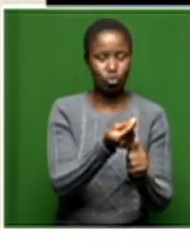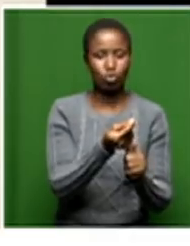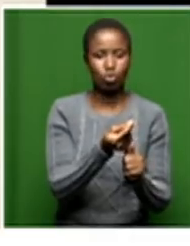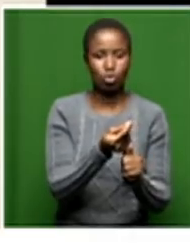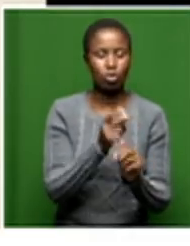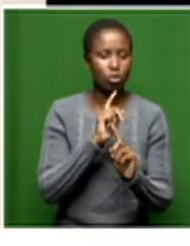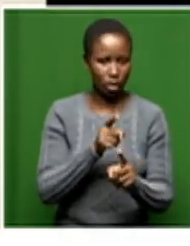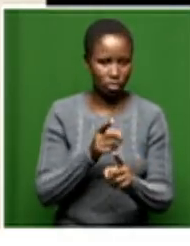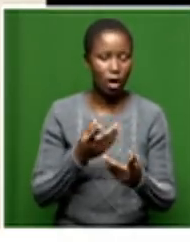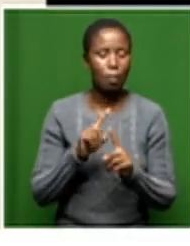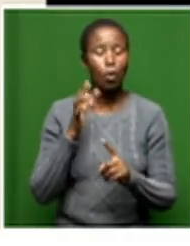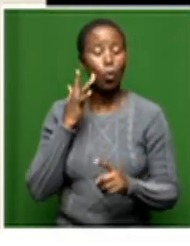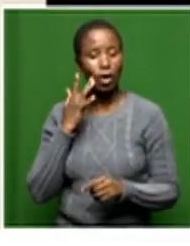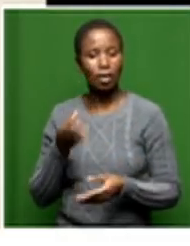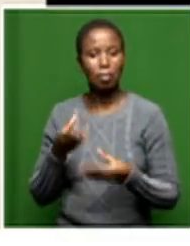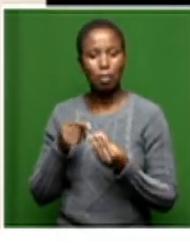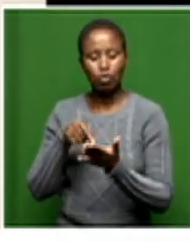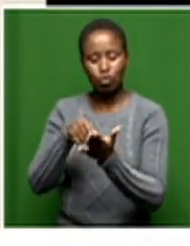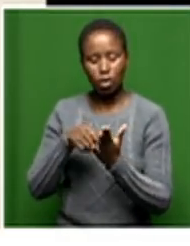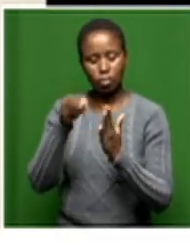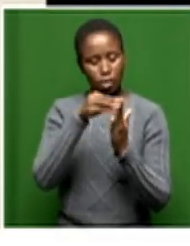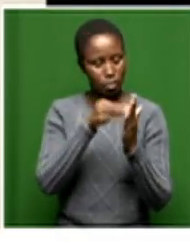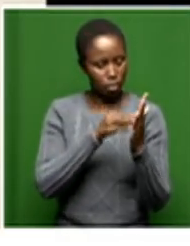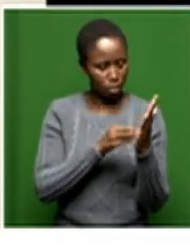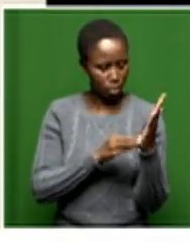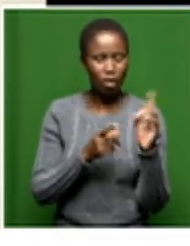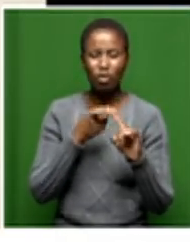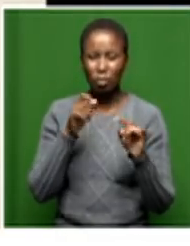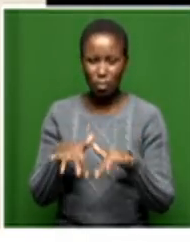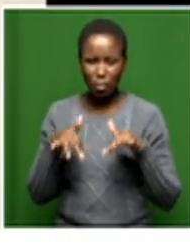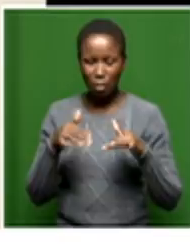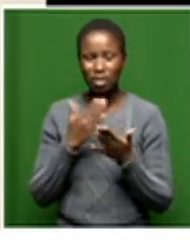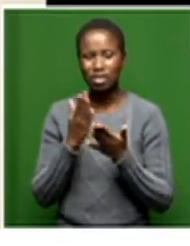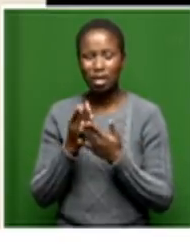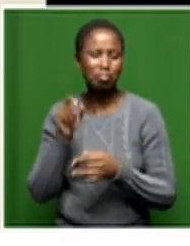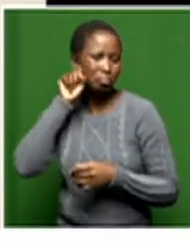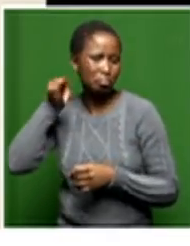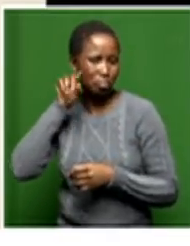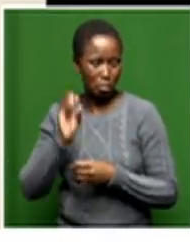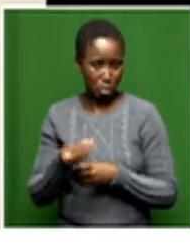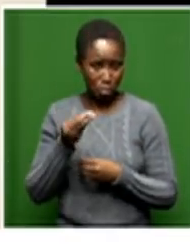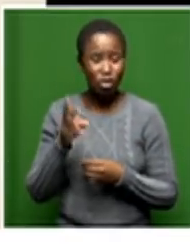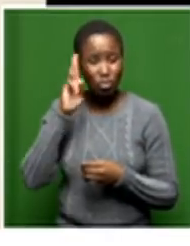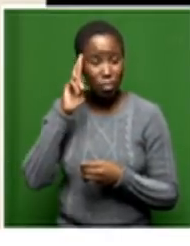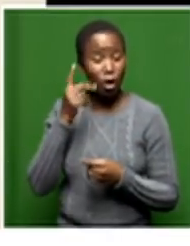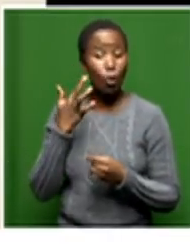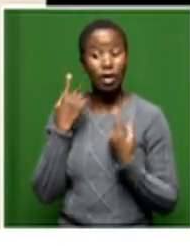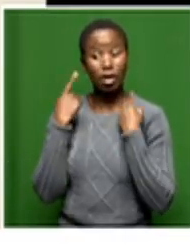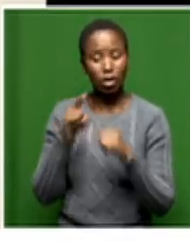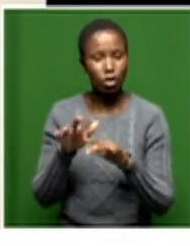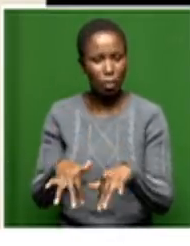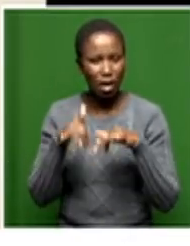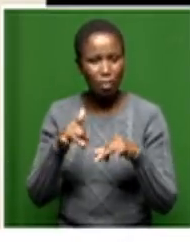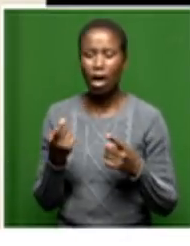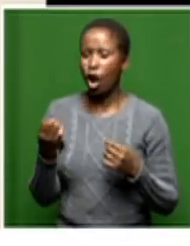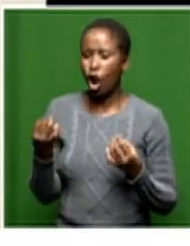When it comes to recommendations that are ignored, recommendations of Parliament, remember, when you do oversight, you spend a lot of money going to different parts of the